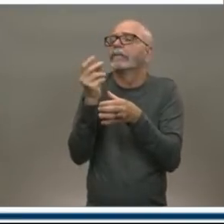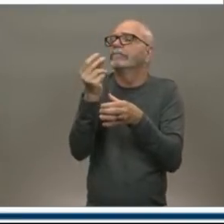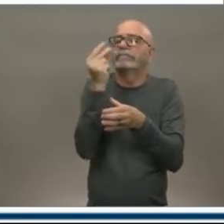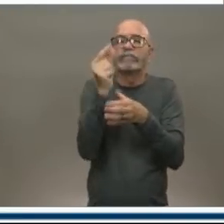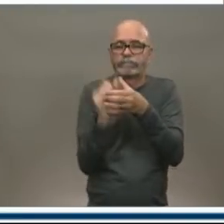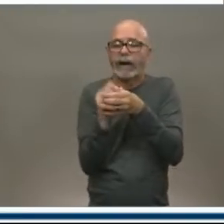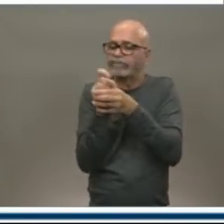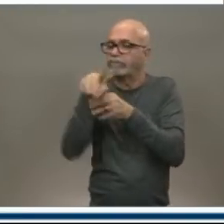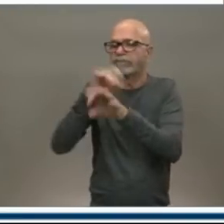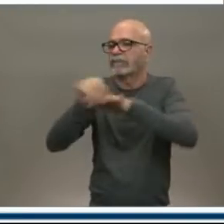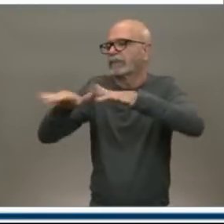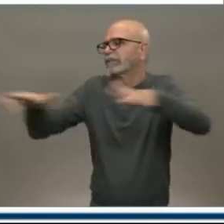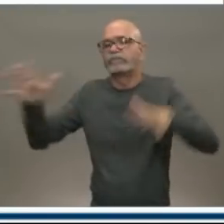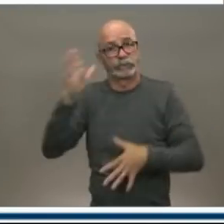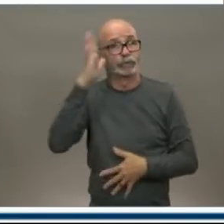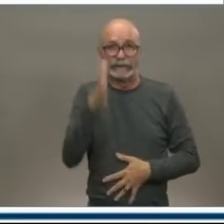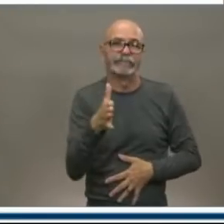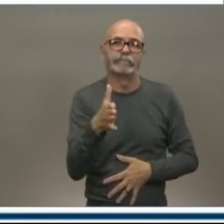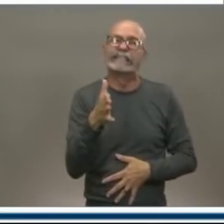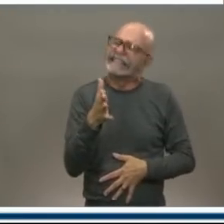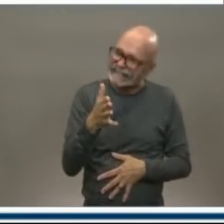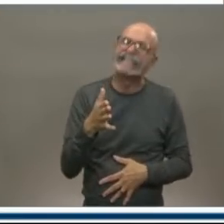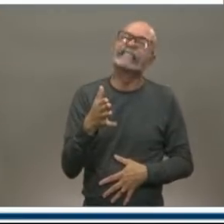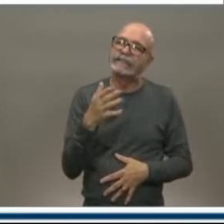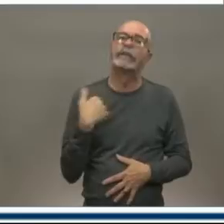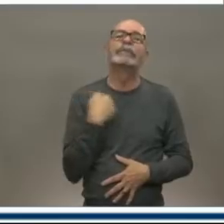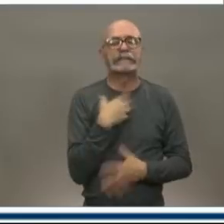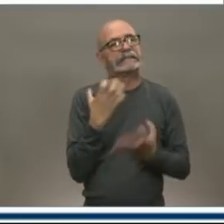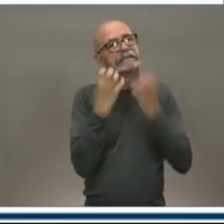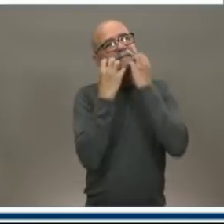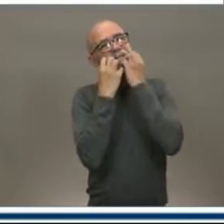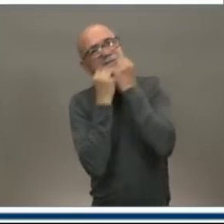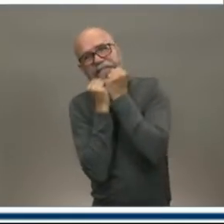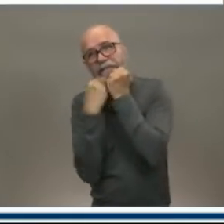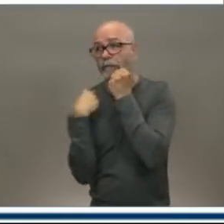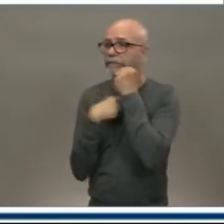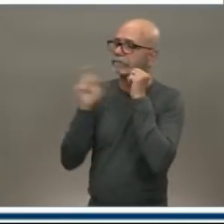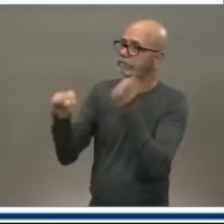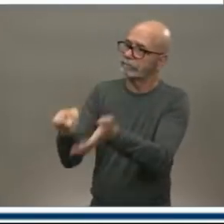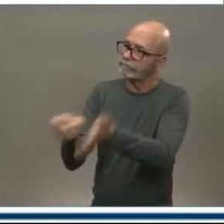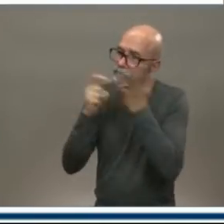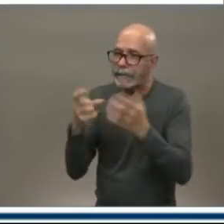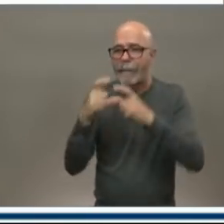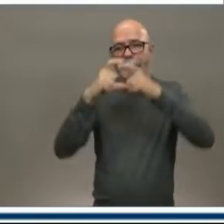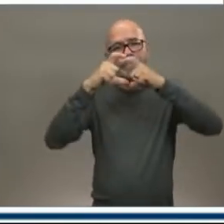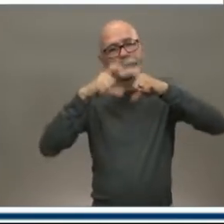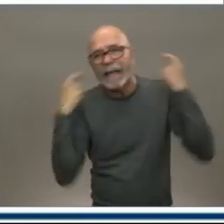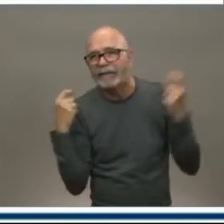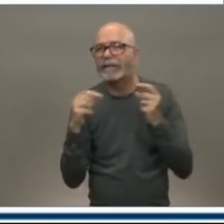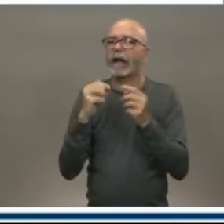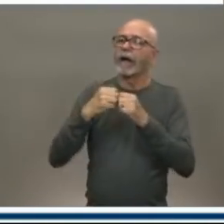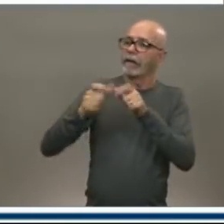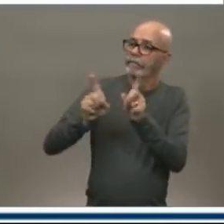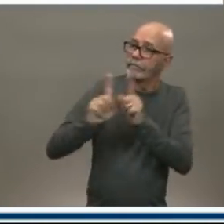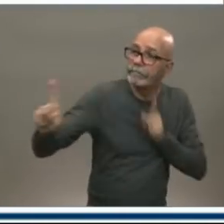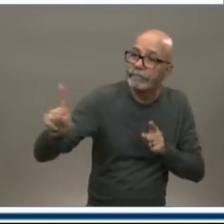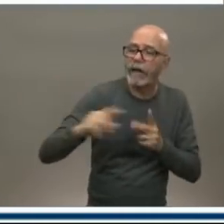is an indication of why that the requirement around masking is even more important as we learn more about how the virus